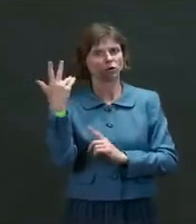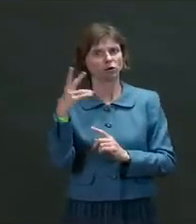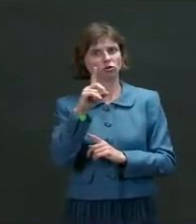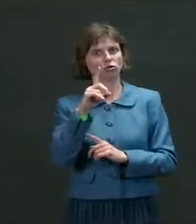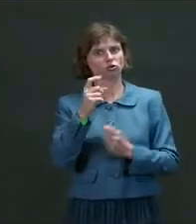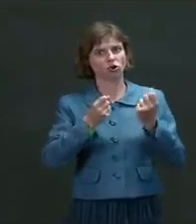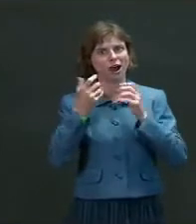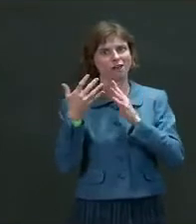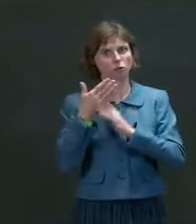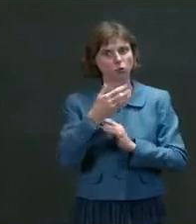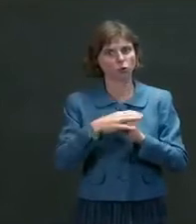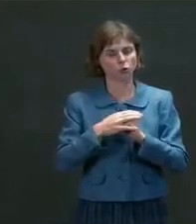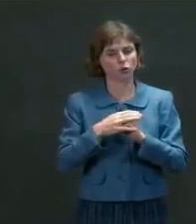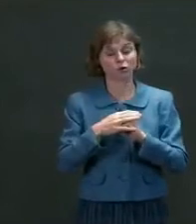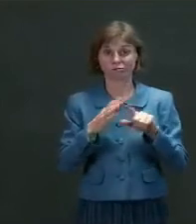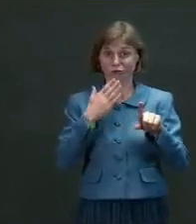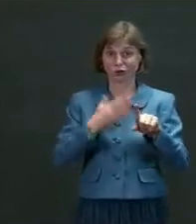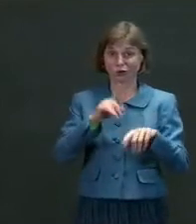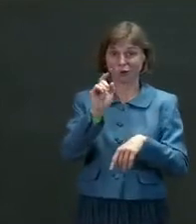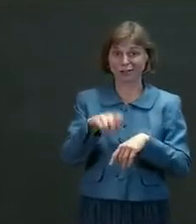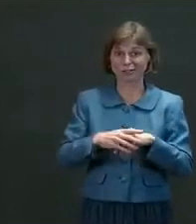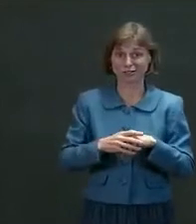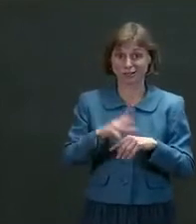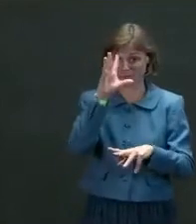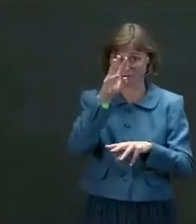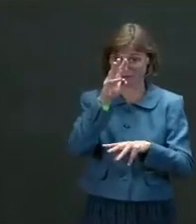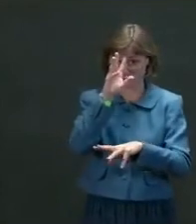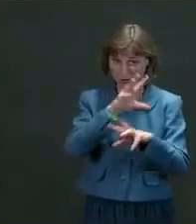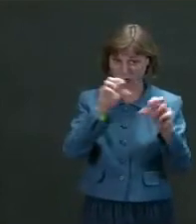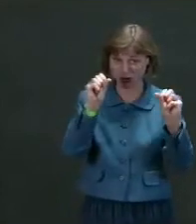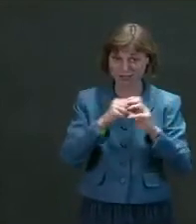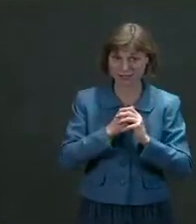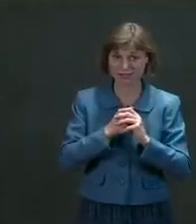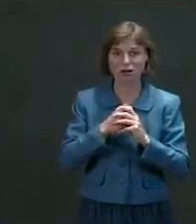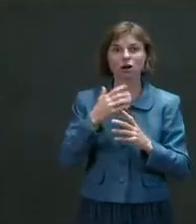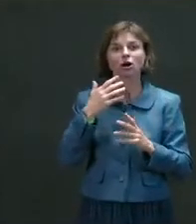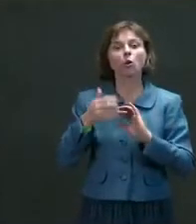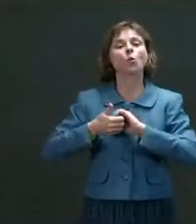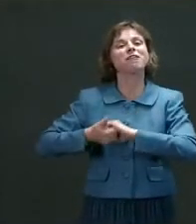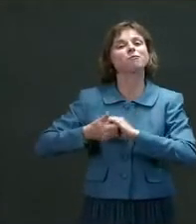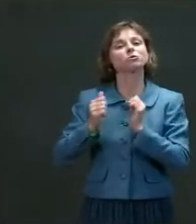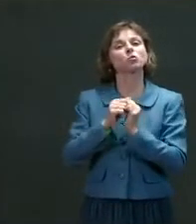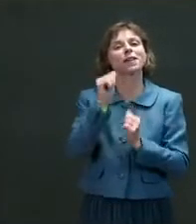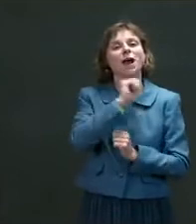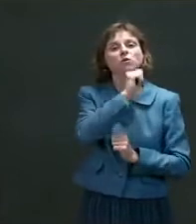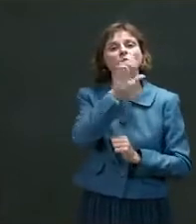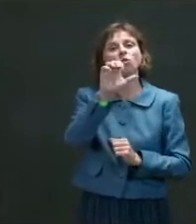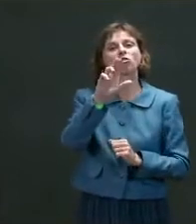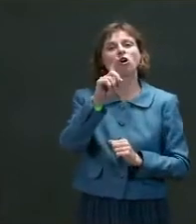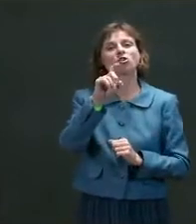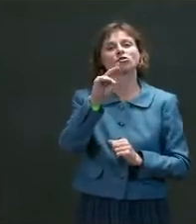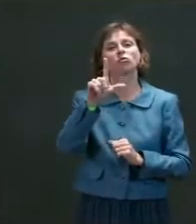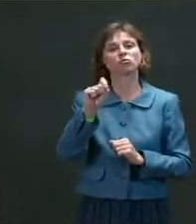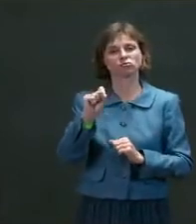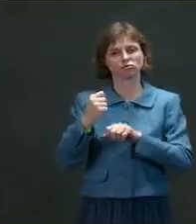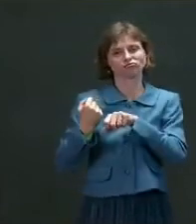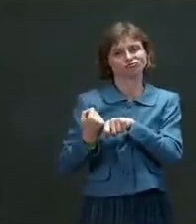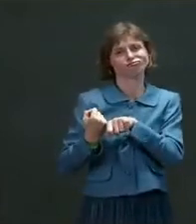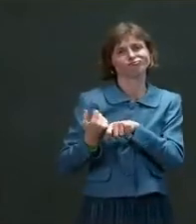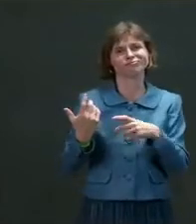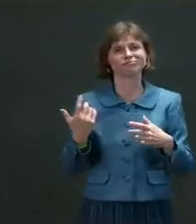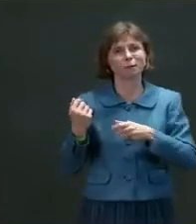So that is a great question, Mr. President. One of the things is our partnership with the Arizona Cardinals. So Michael Bidwell and the Cardinals have